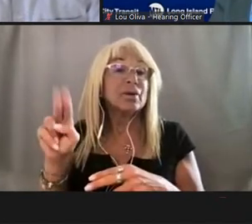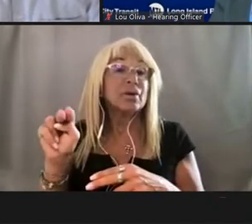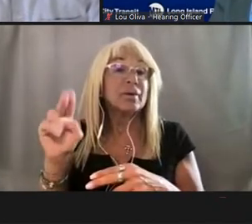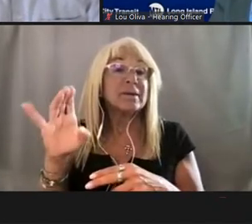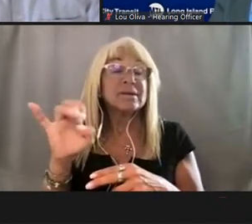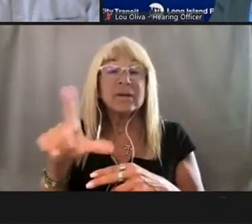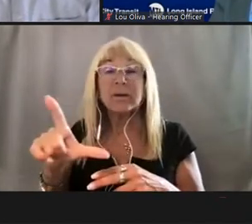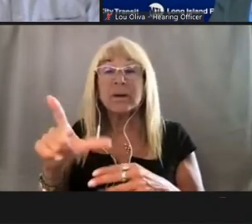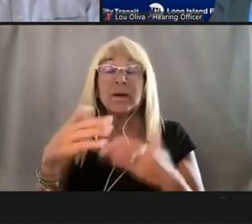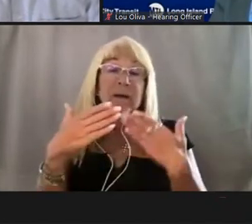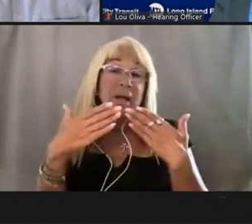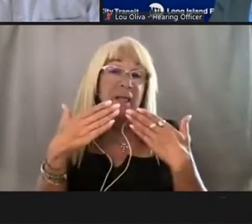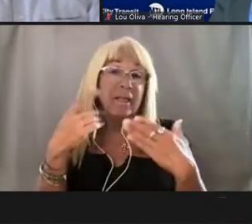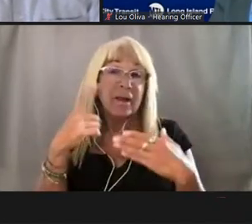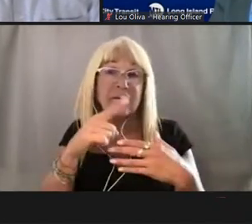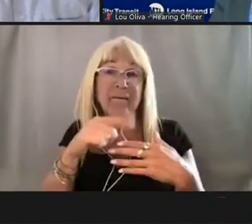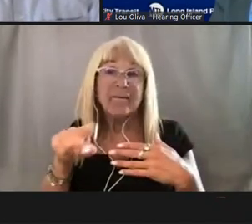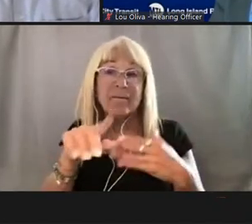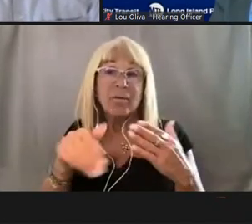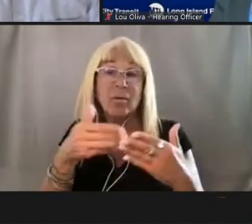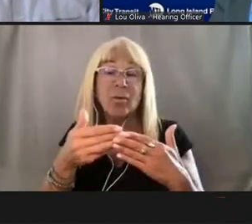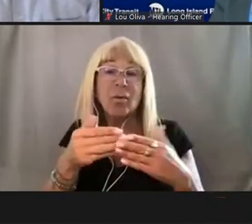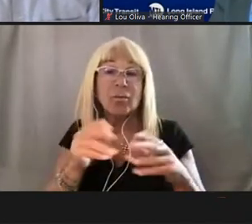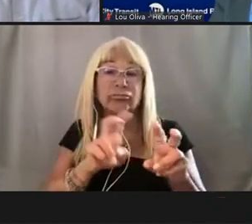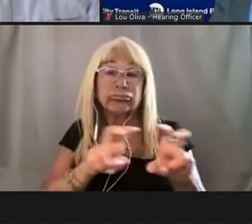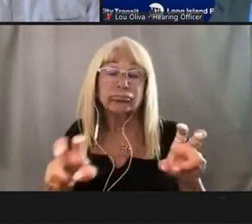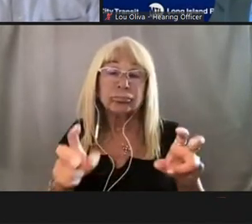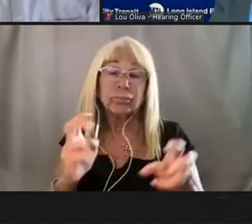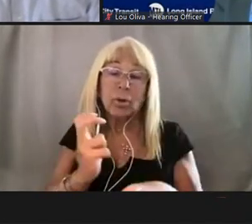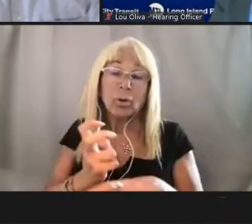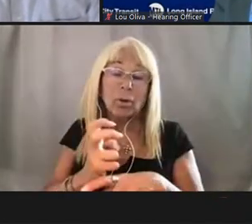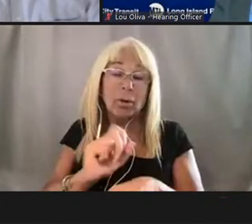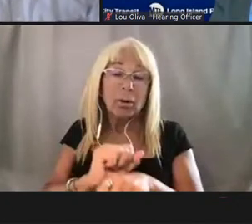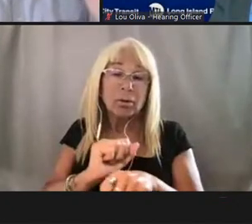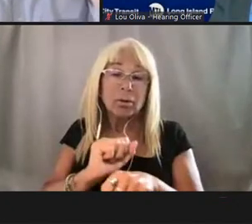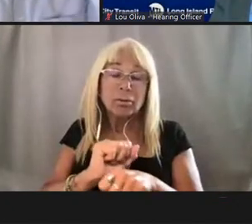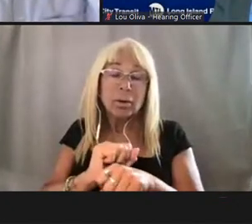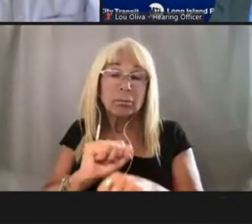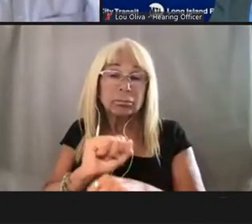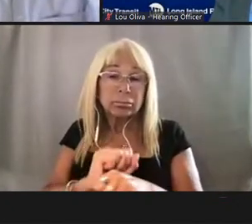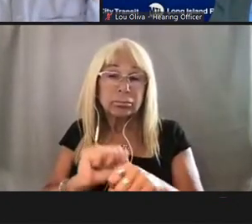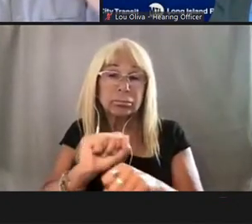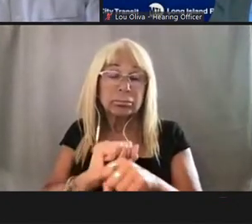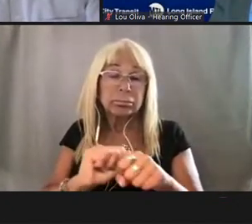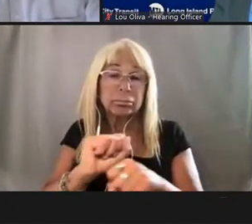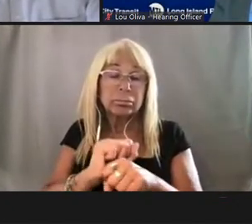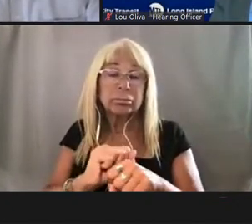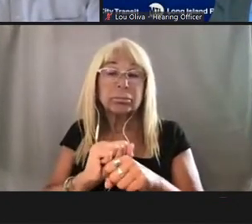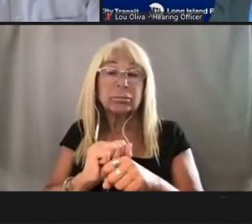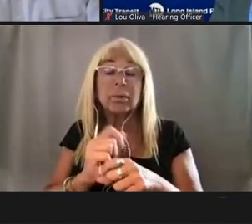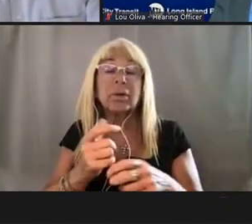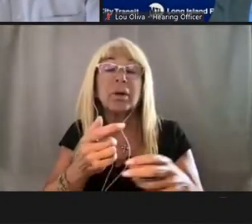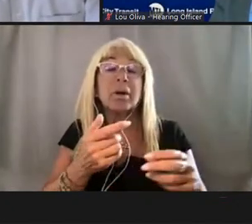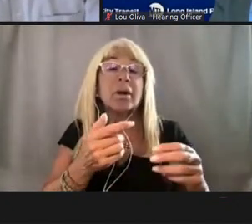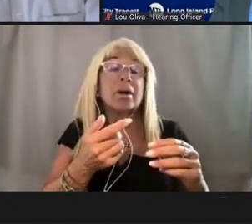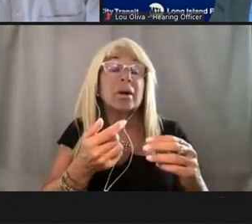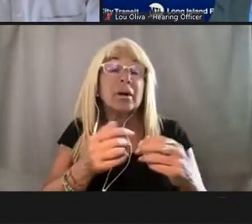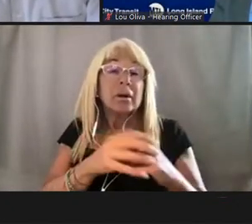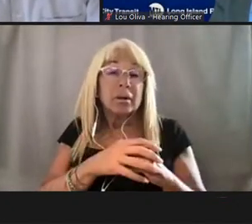want to thank the panel for accepting such a daunting task of replying fairness when uh